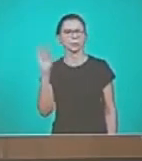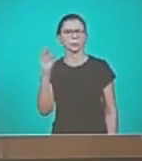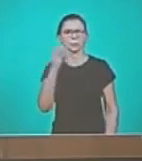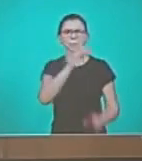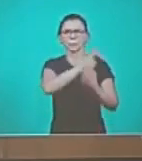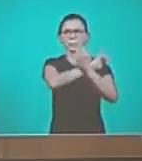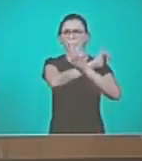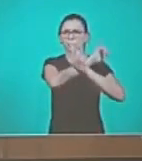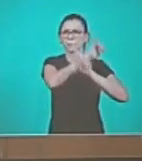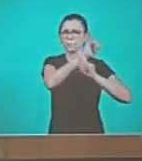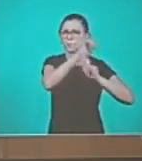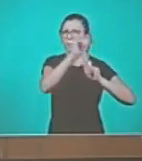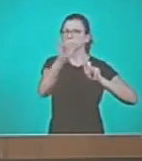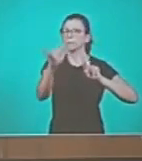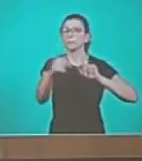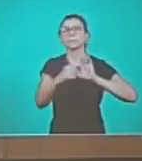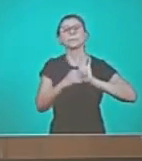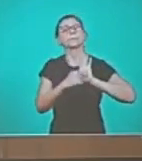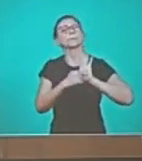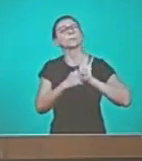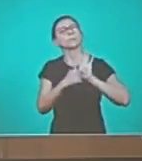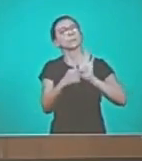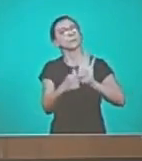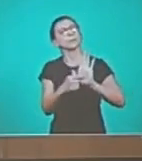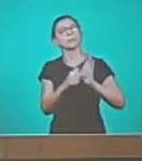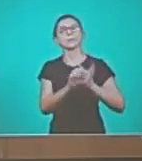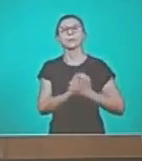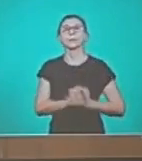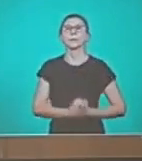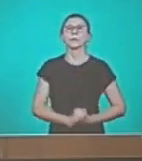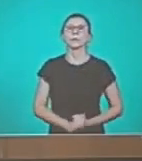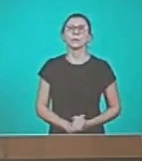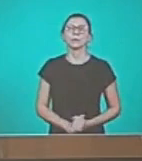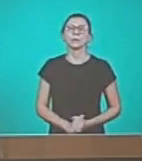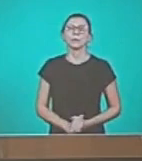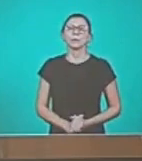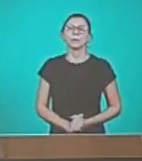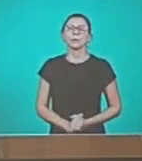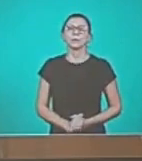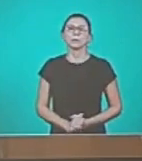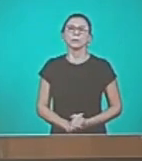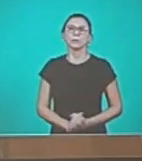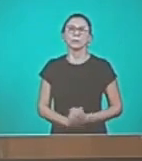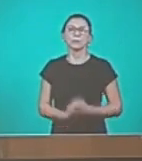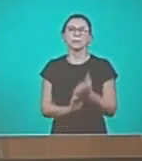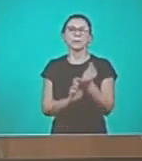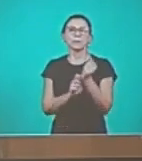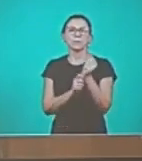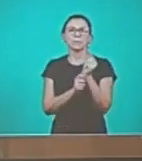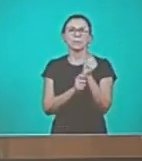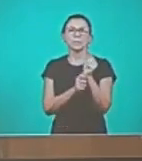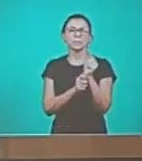your help. So everything was prophetic. Here it was speaking about